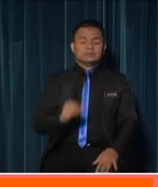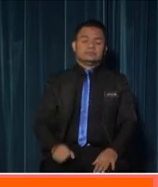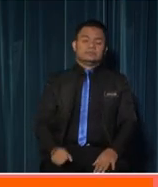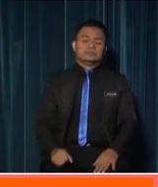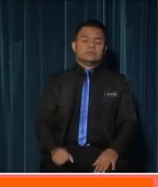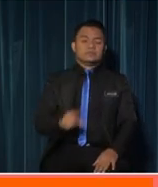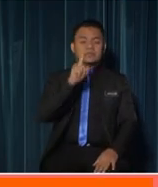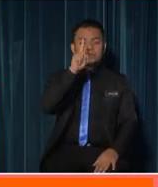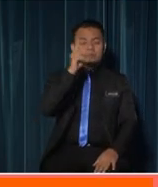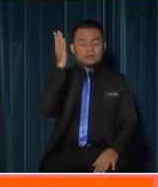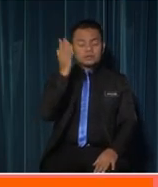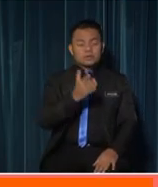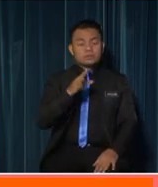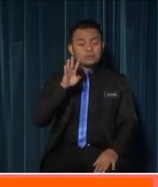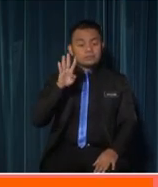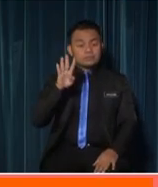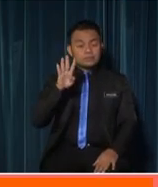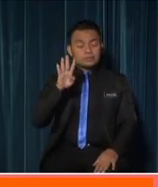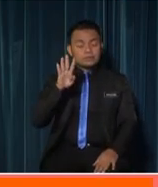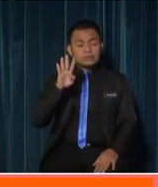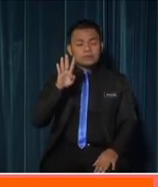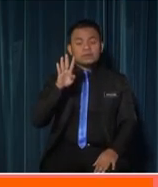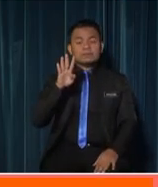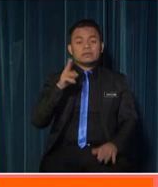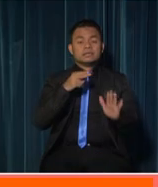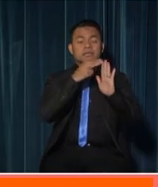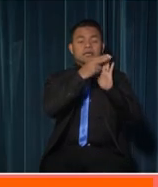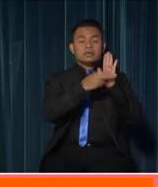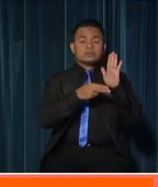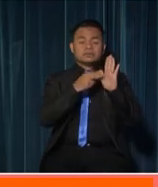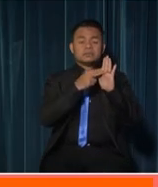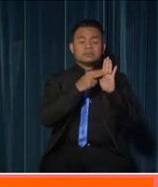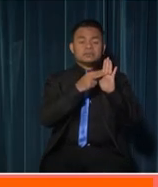1/4 of an hour is called